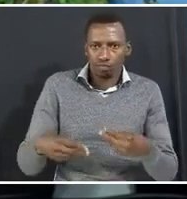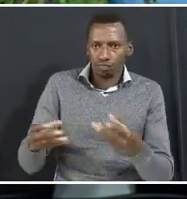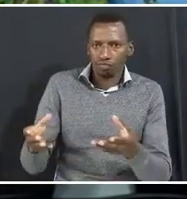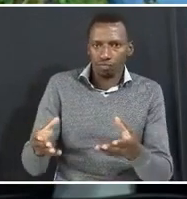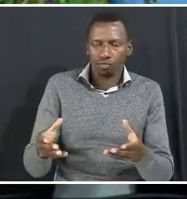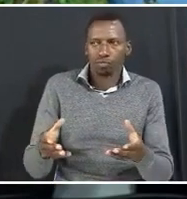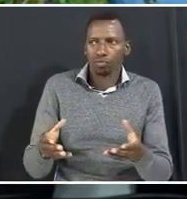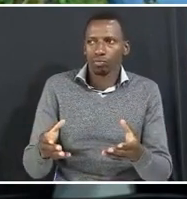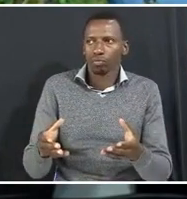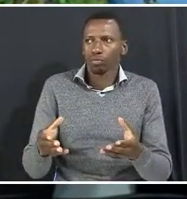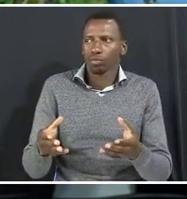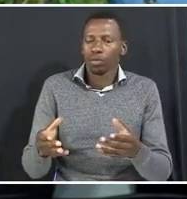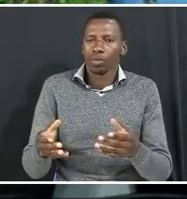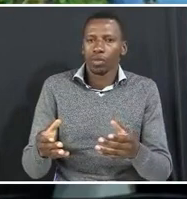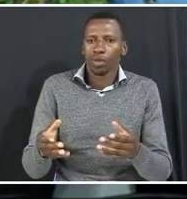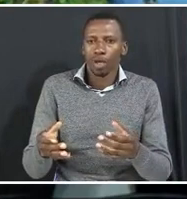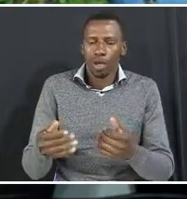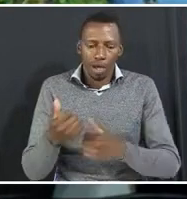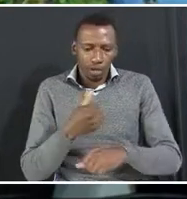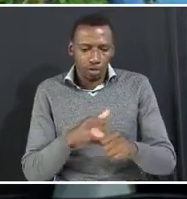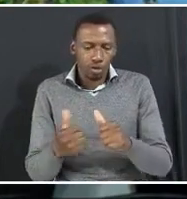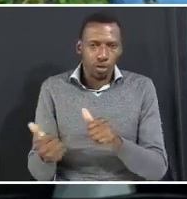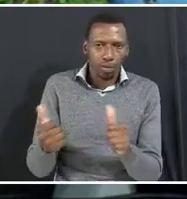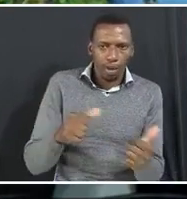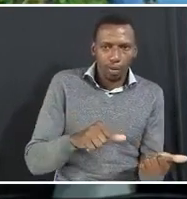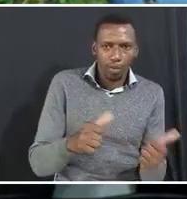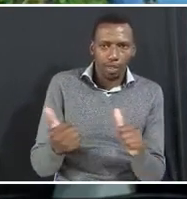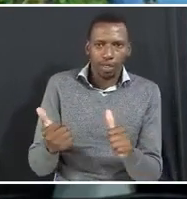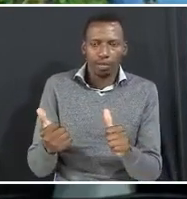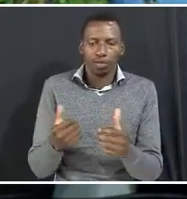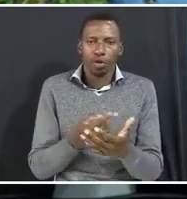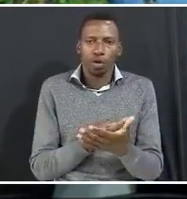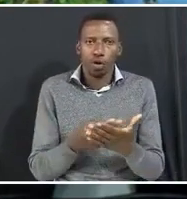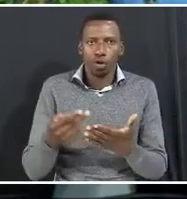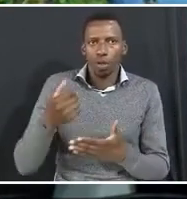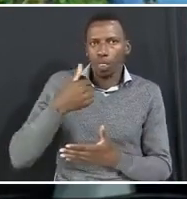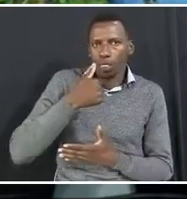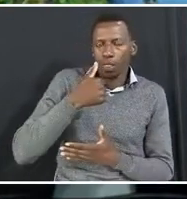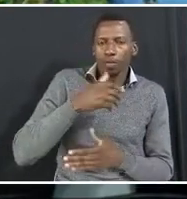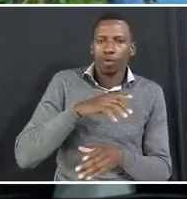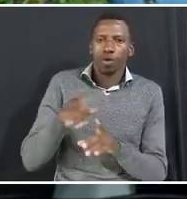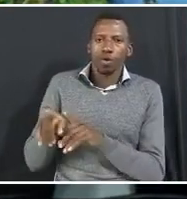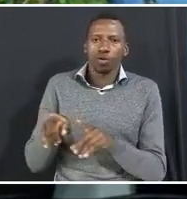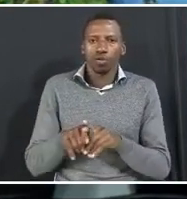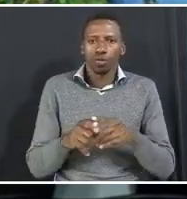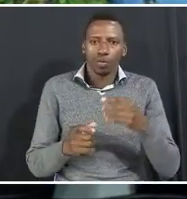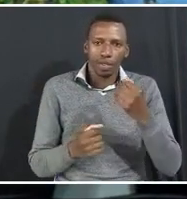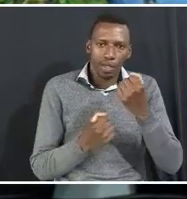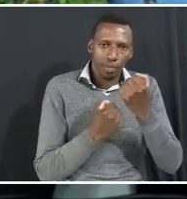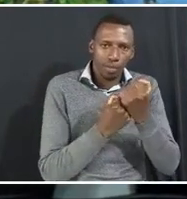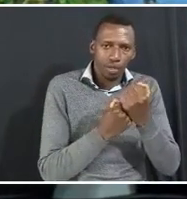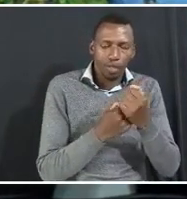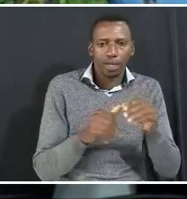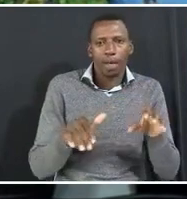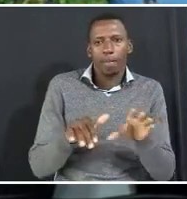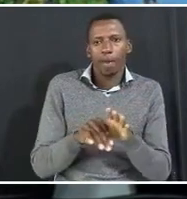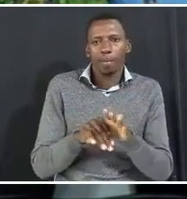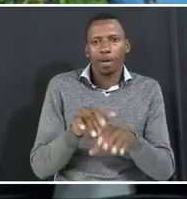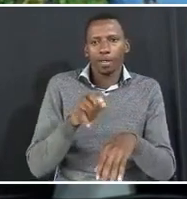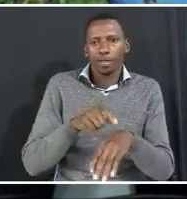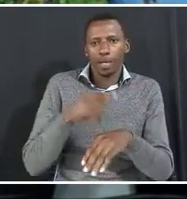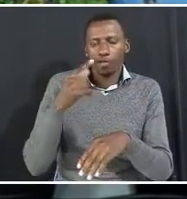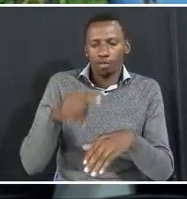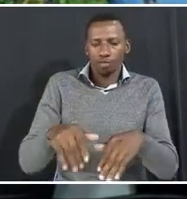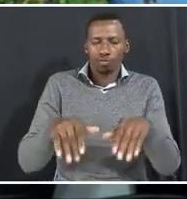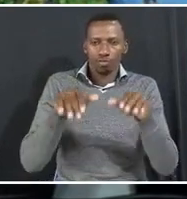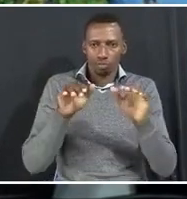ordinances of baptism, Holy Communion, and also supporting members during funerals.